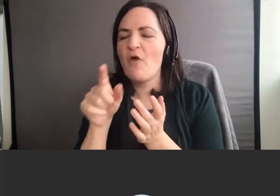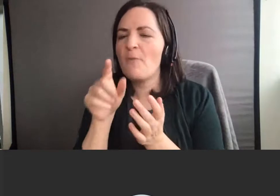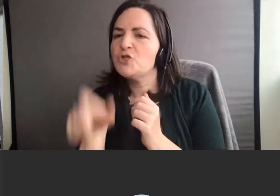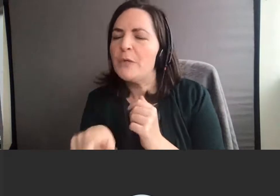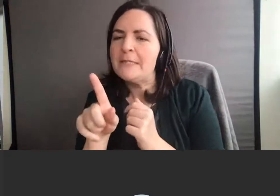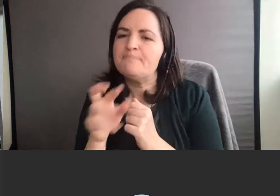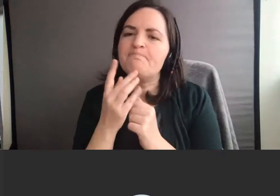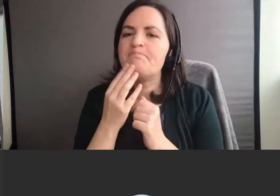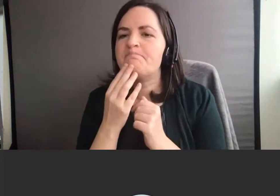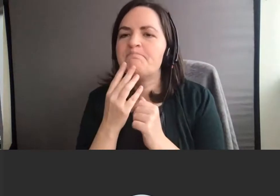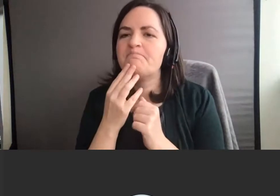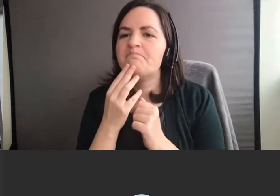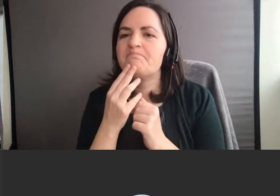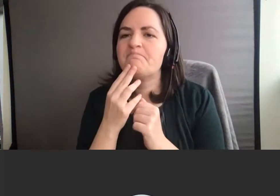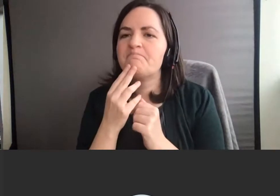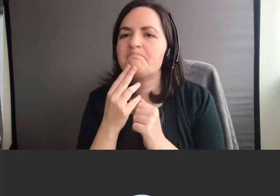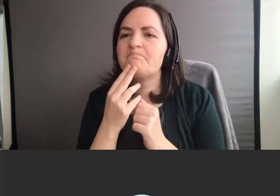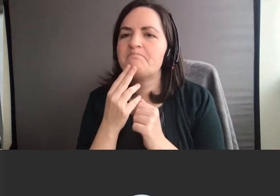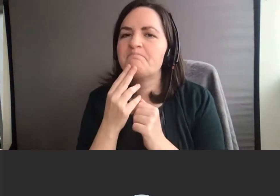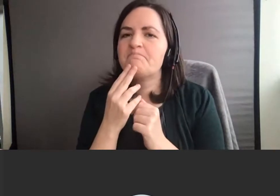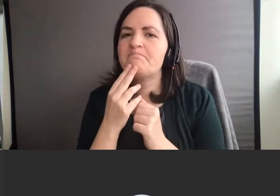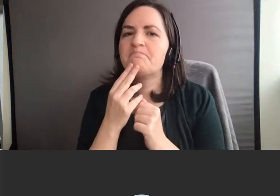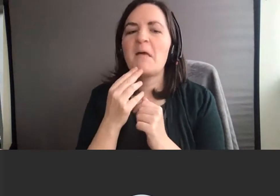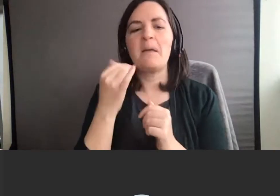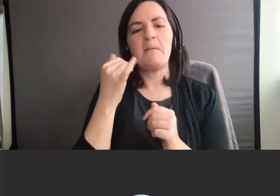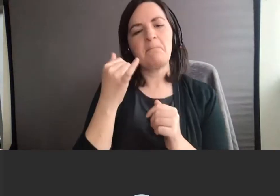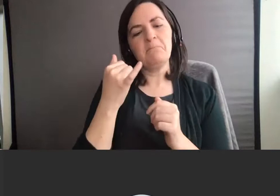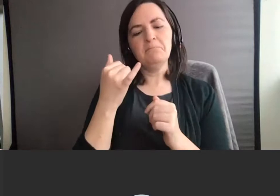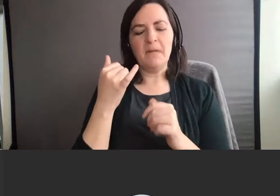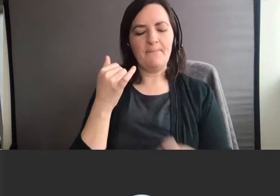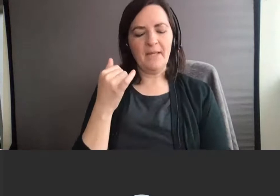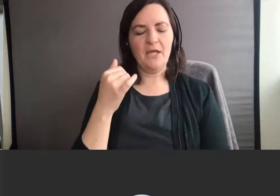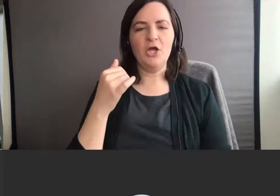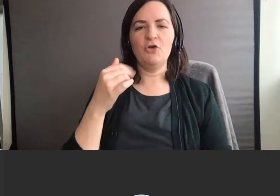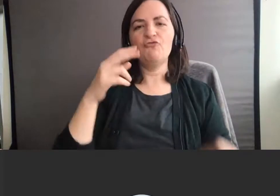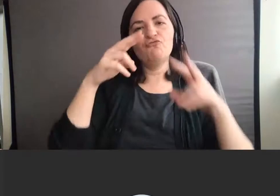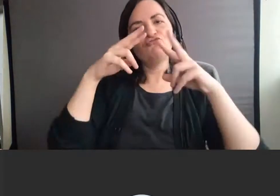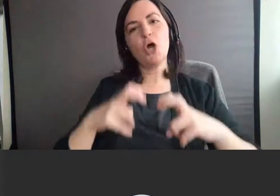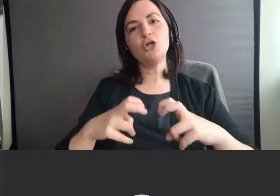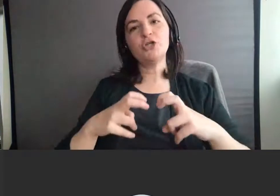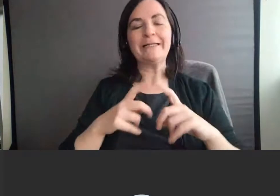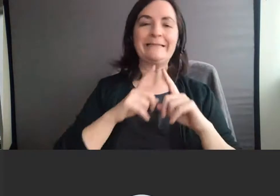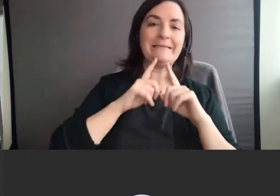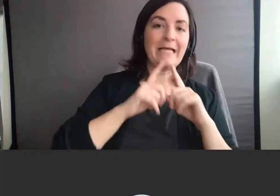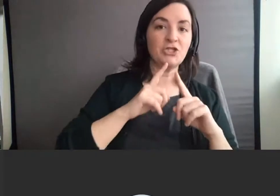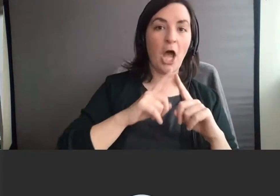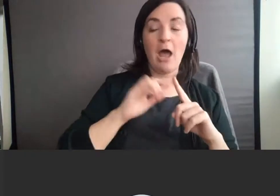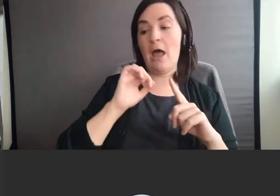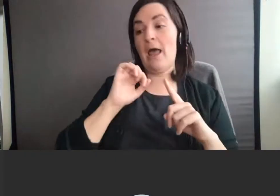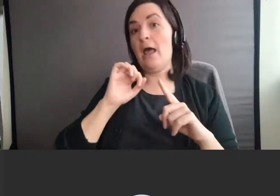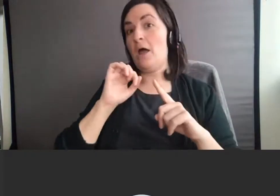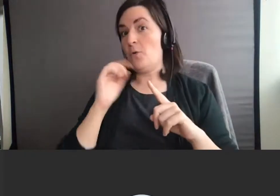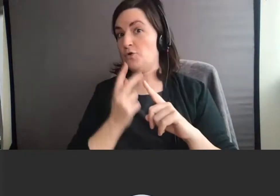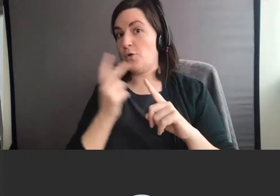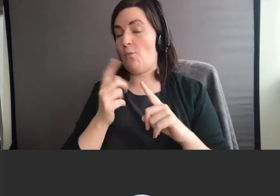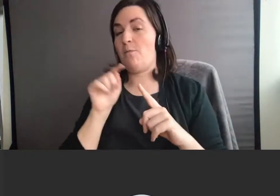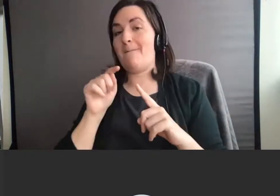Let's say that you are researching into teachers and parents' views